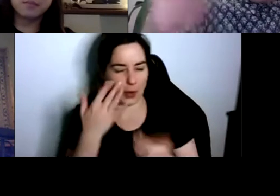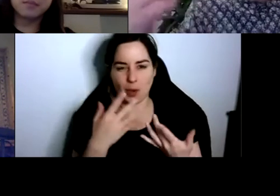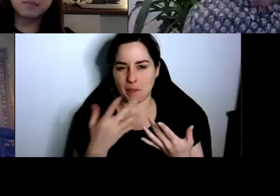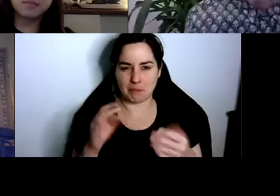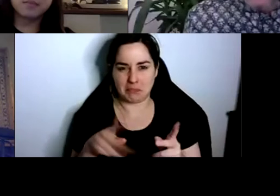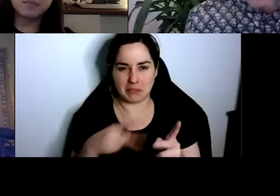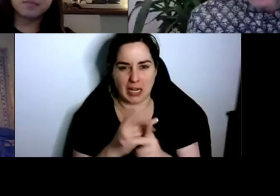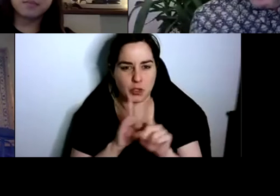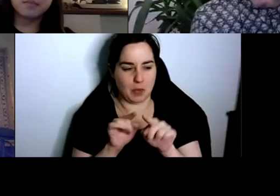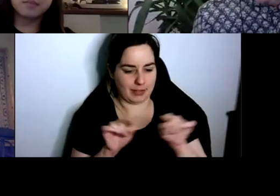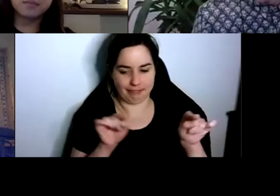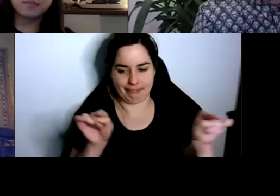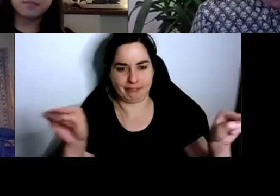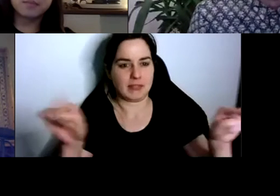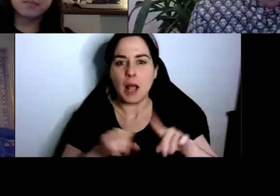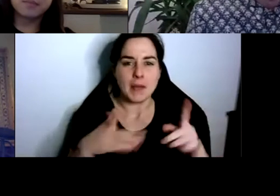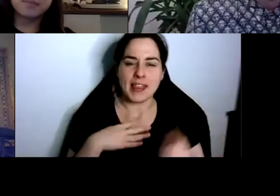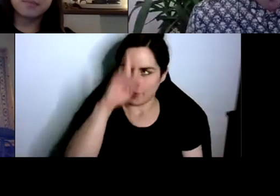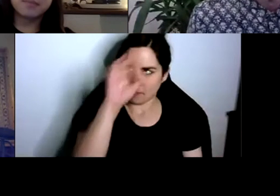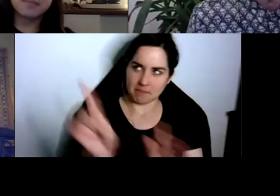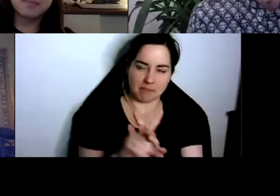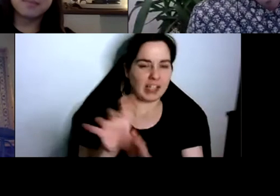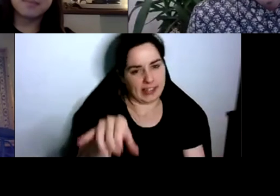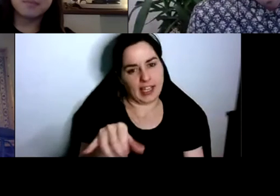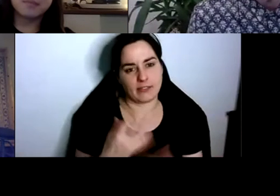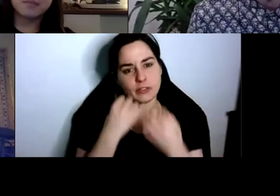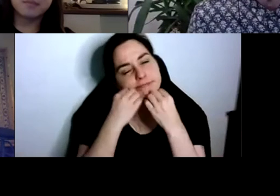what comes up for me when thinking about care. Thanks.